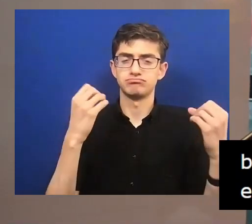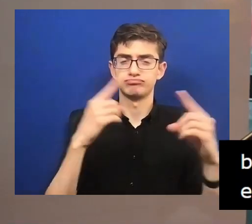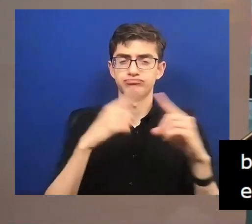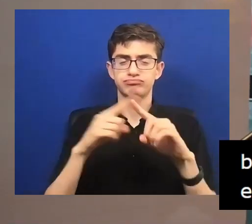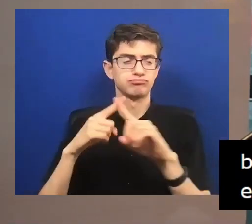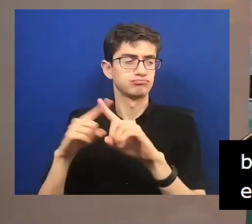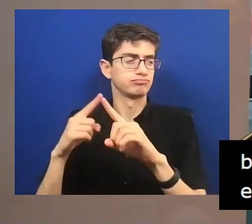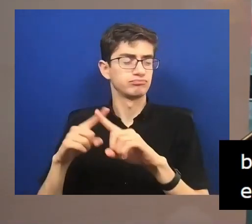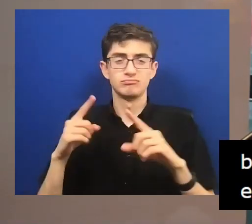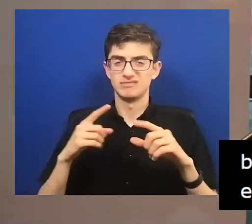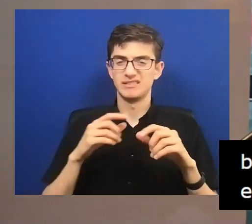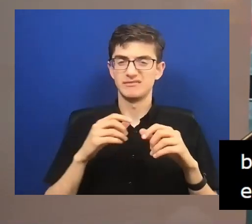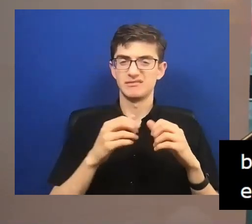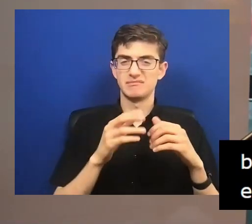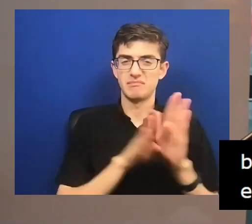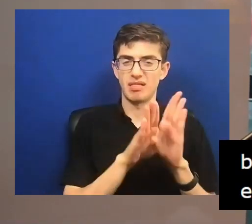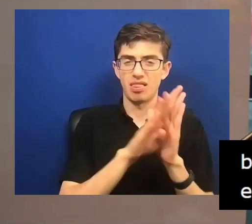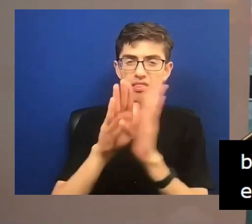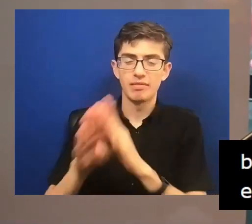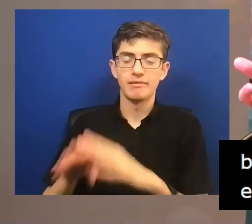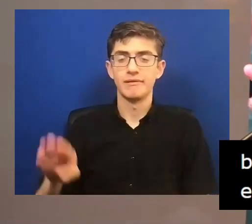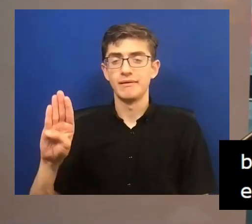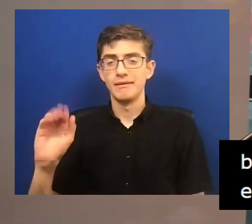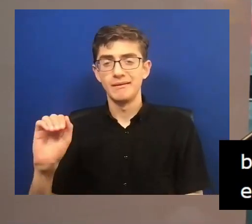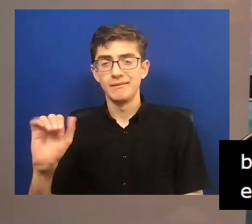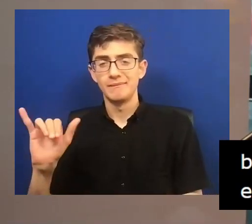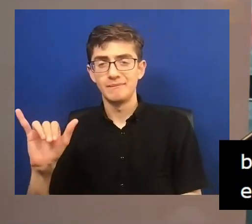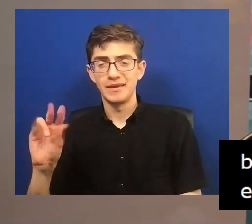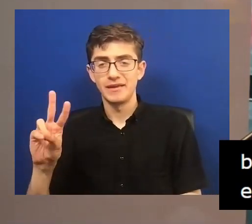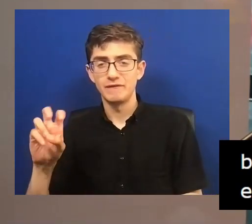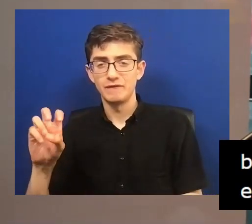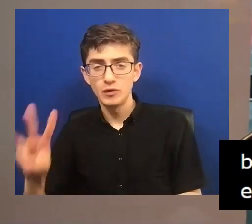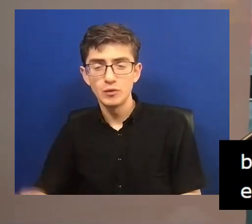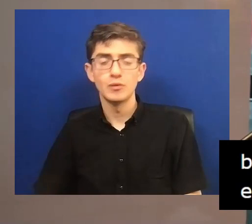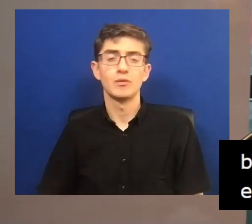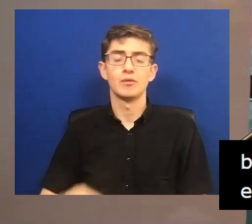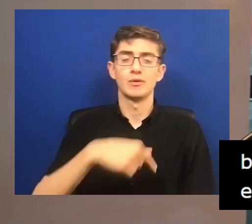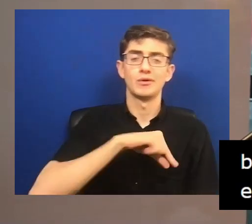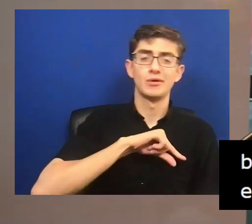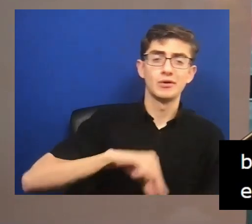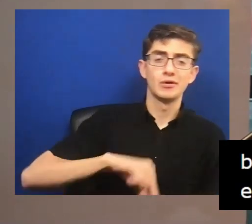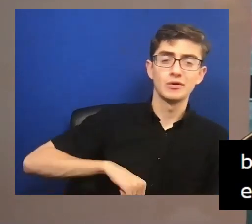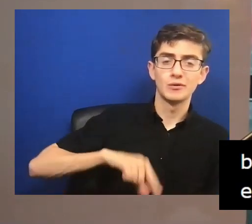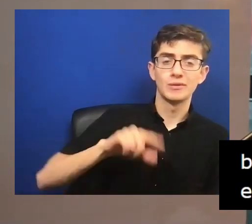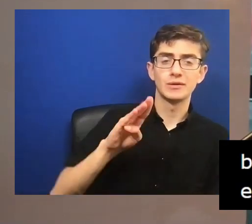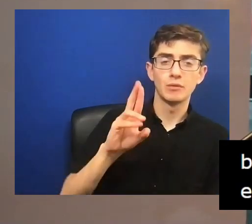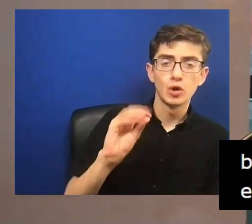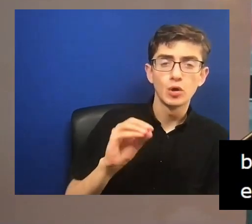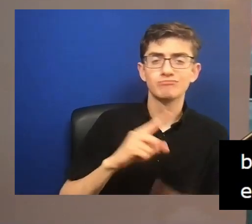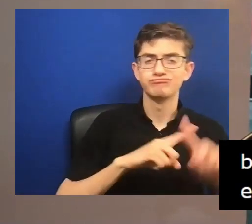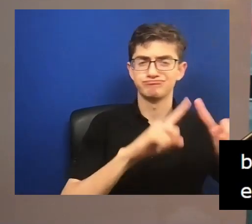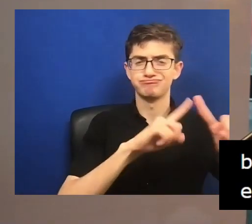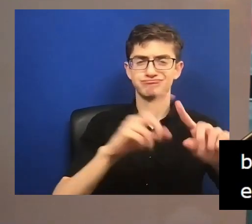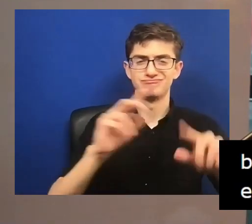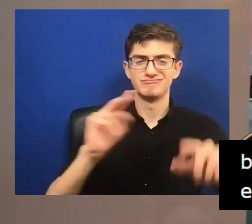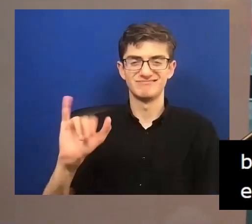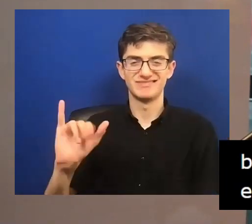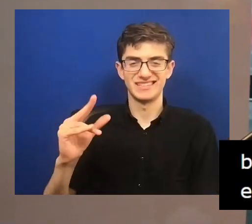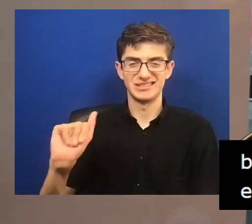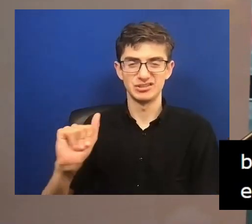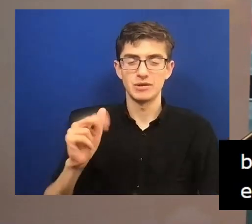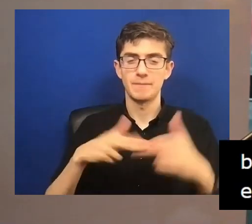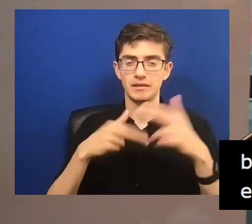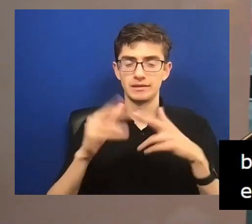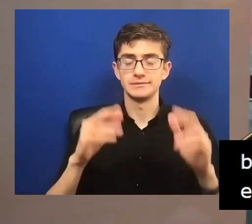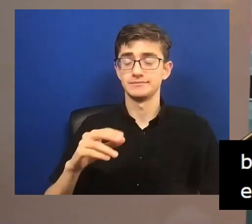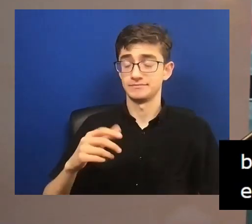development, and Bayview Houses in Canarsie, where I was born and raised, Senator Parker. Big Apple Connect's impact and the need for the